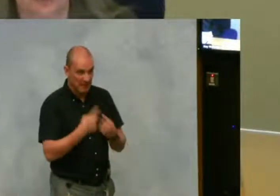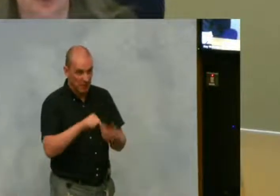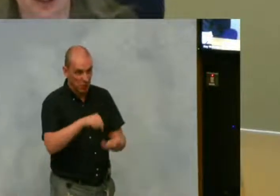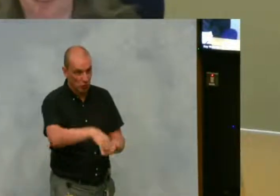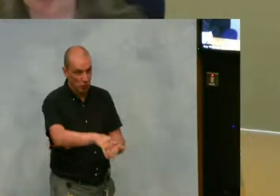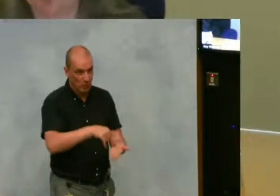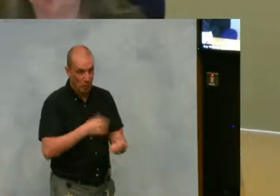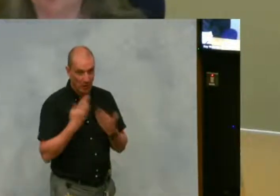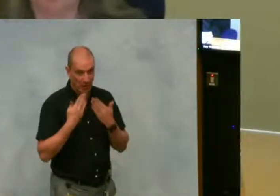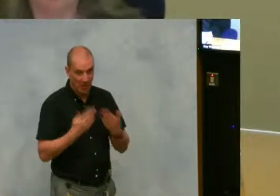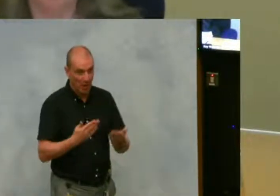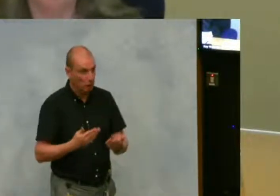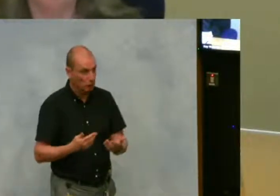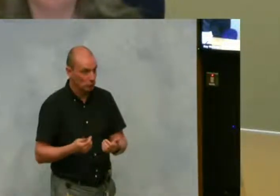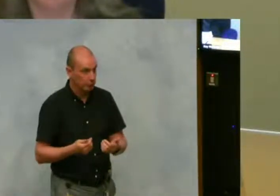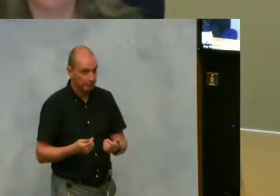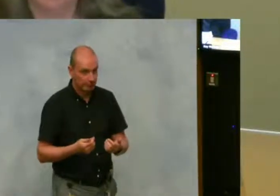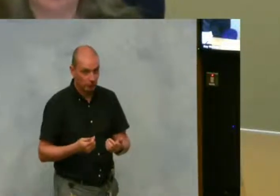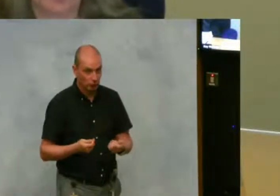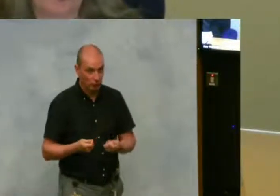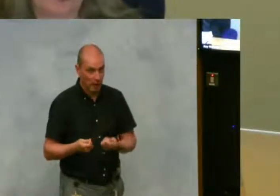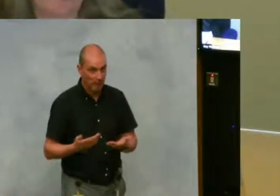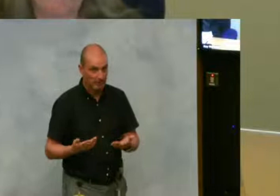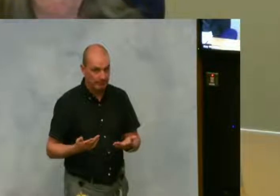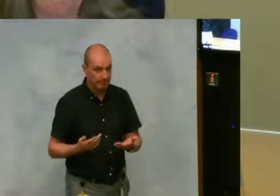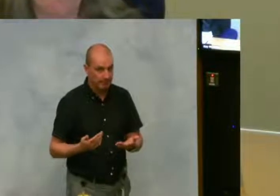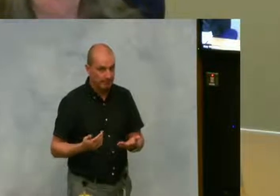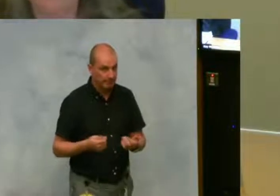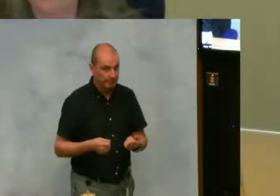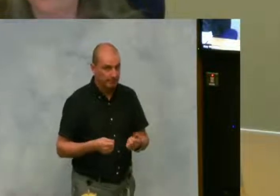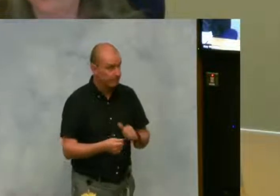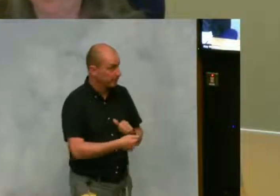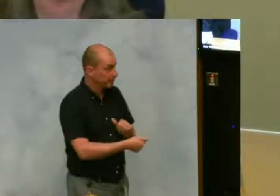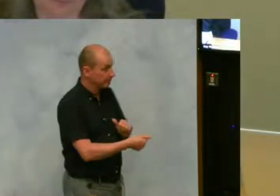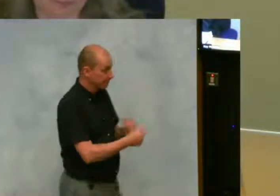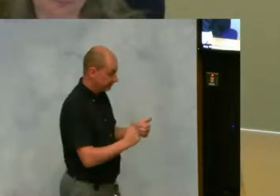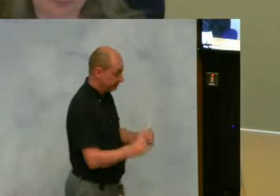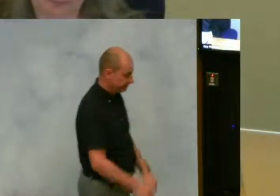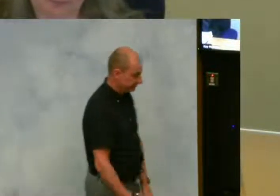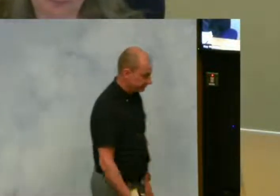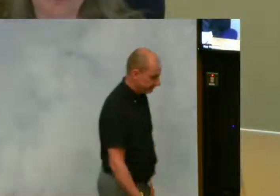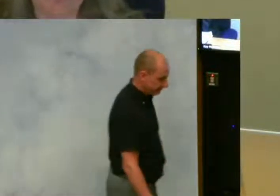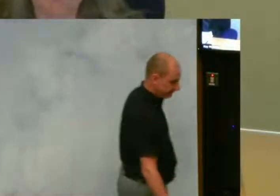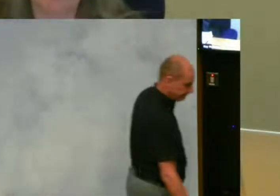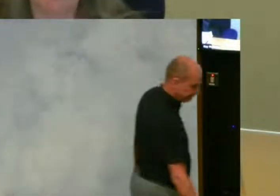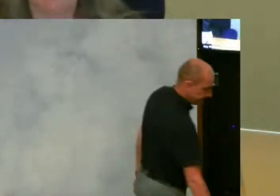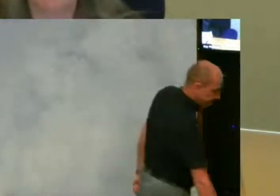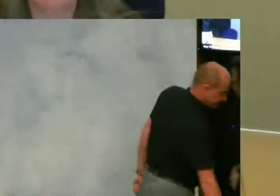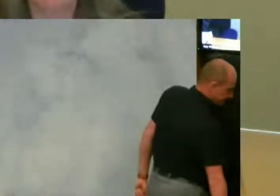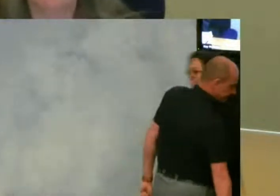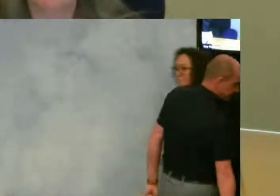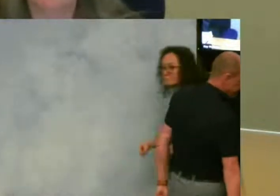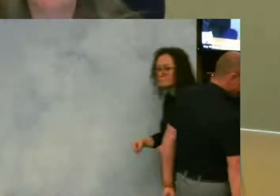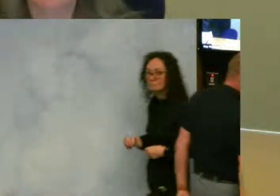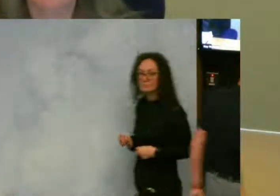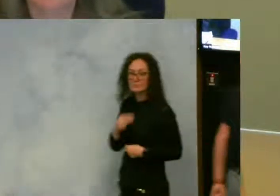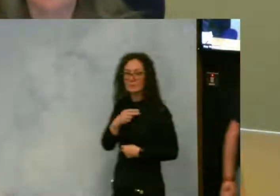Thank you, Chair. Thanks, Kay. Councillor McDougall, please.